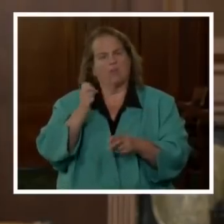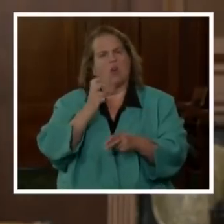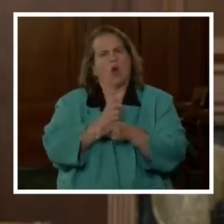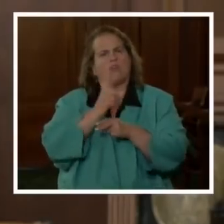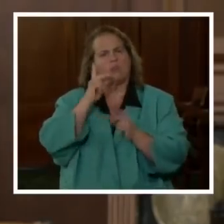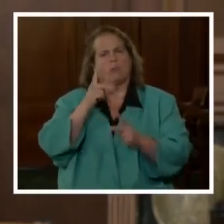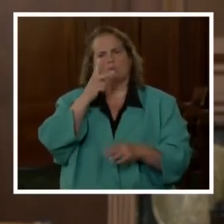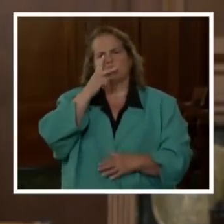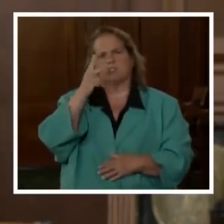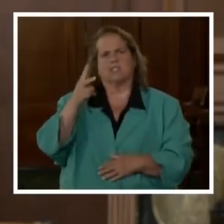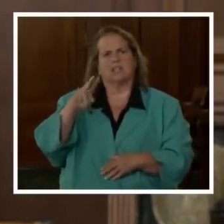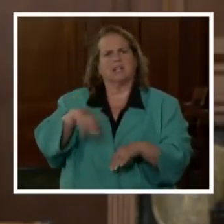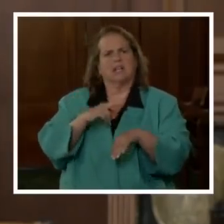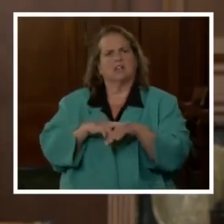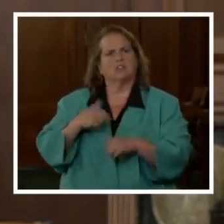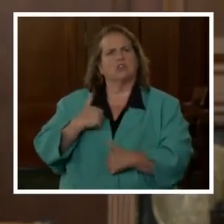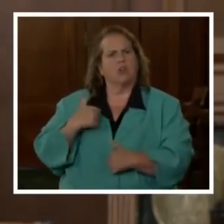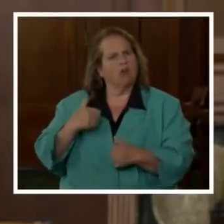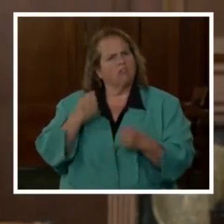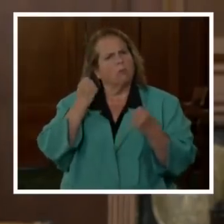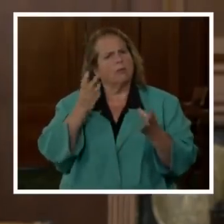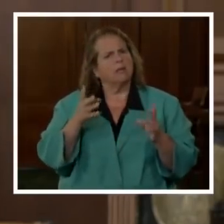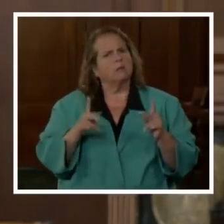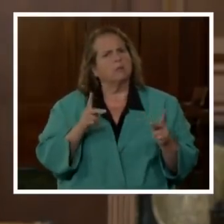people, for a lot of people.